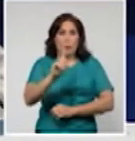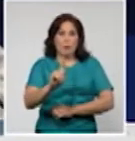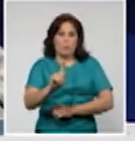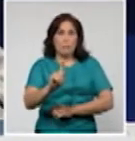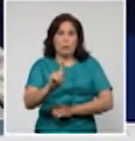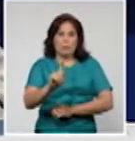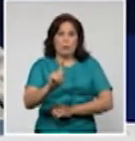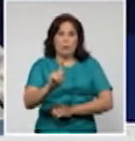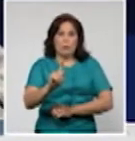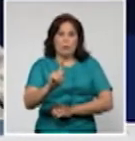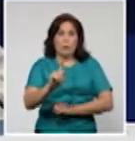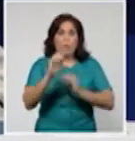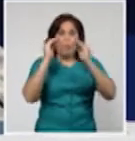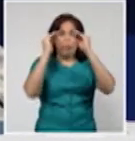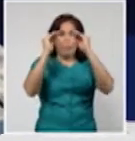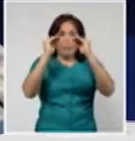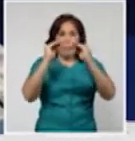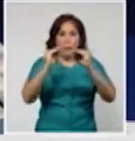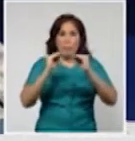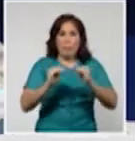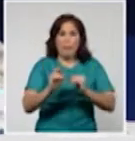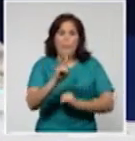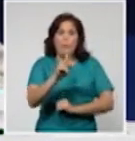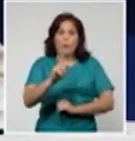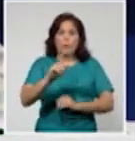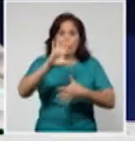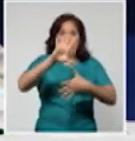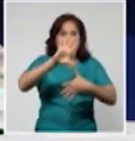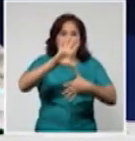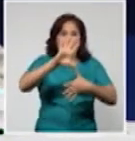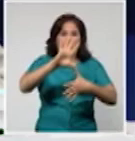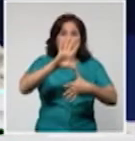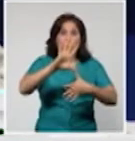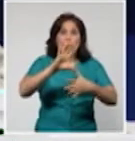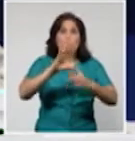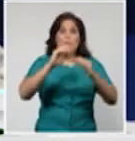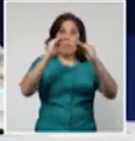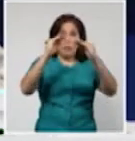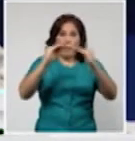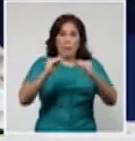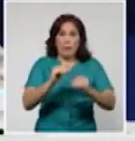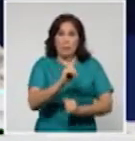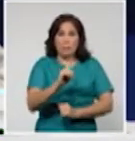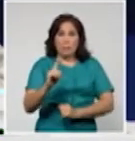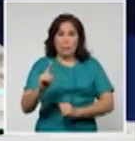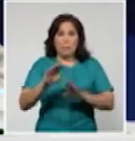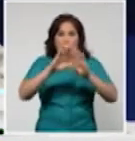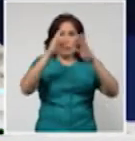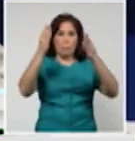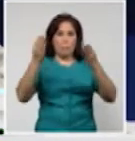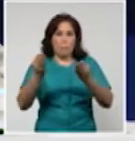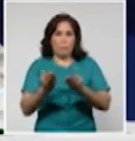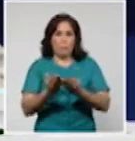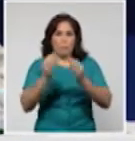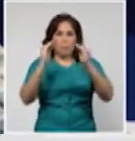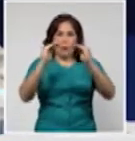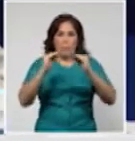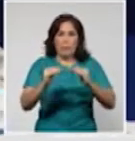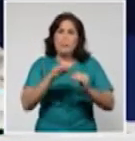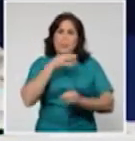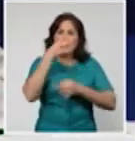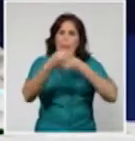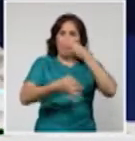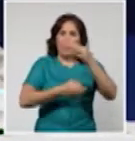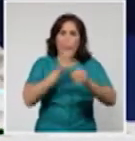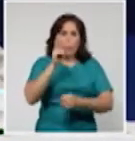to have registered 92 fatalities since the beginning of the pandemic, for a mortality rate